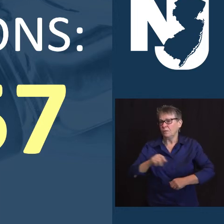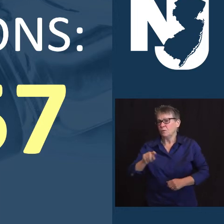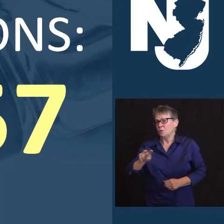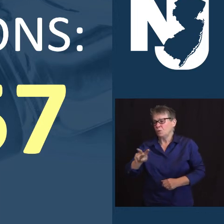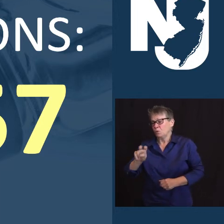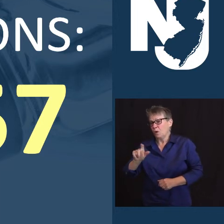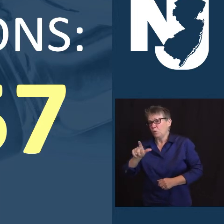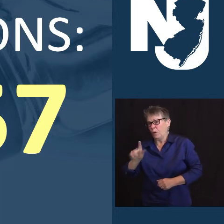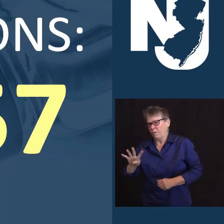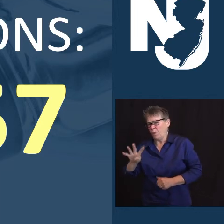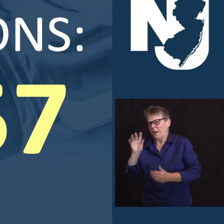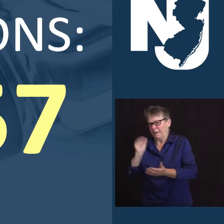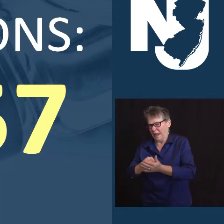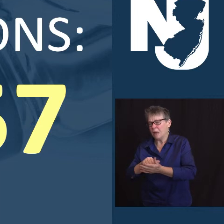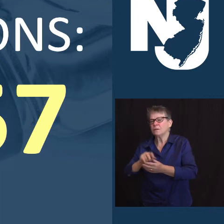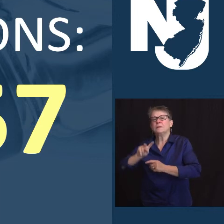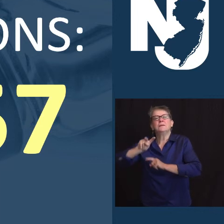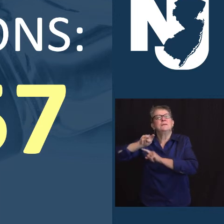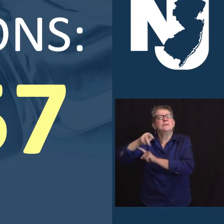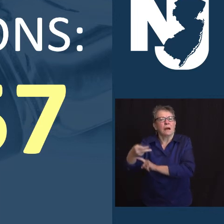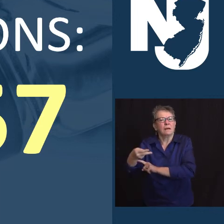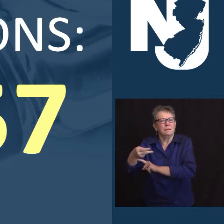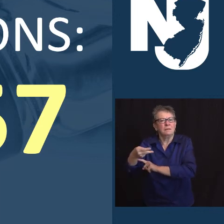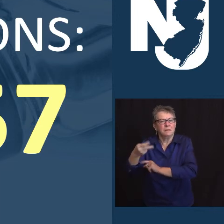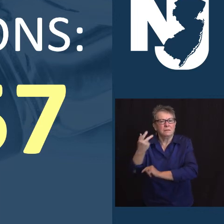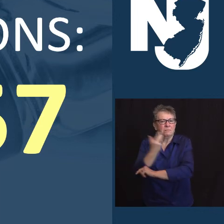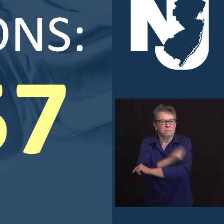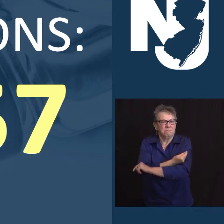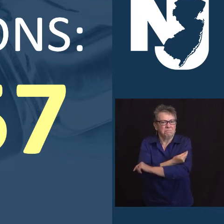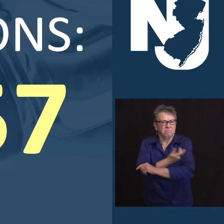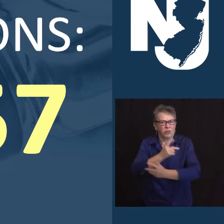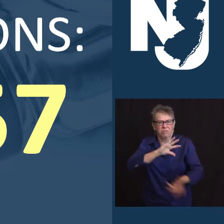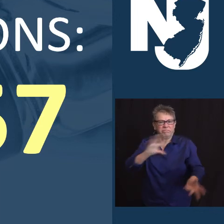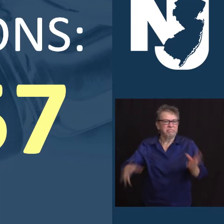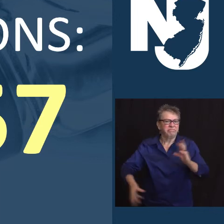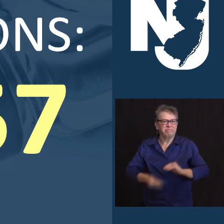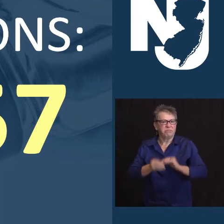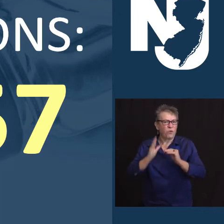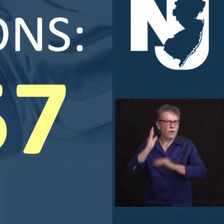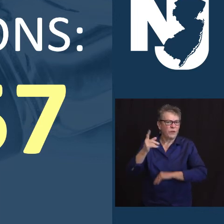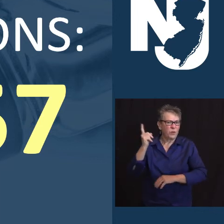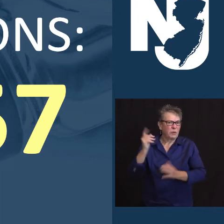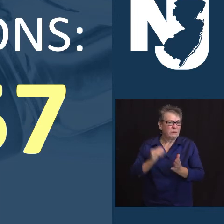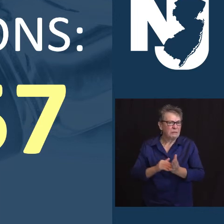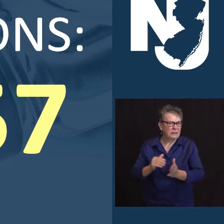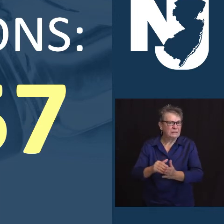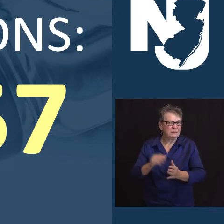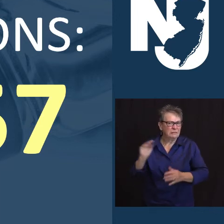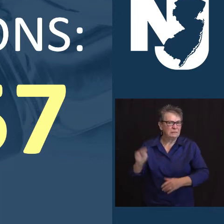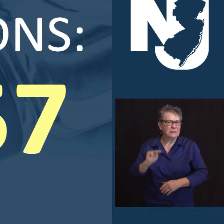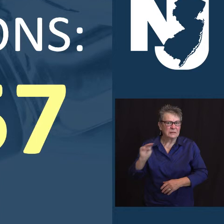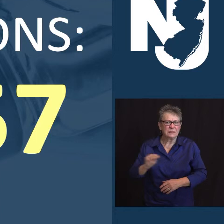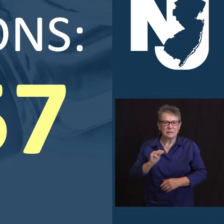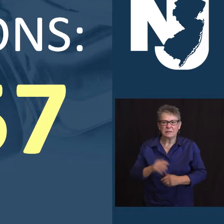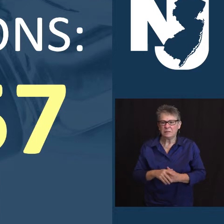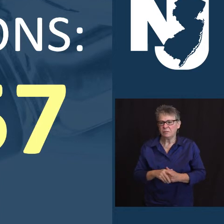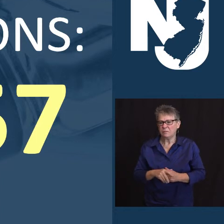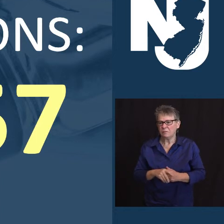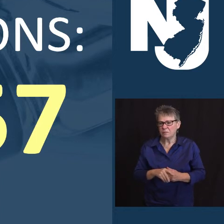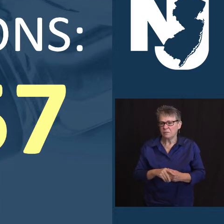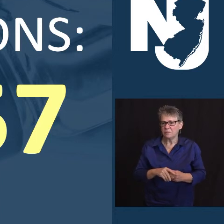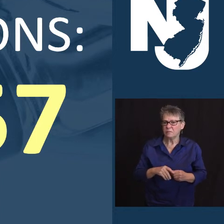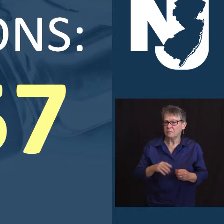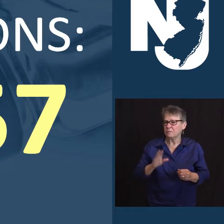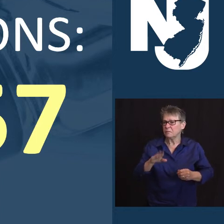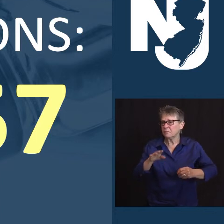224,237 second shots. For those tracking at home, and this trend I think is an important one, and I think, Judy, our hope